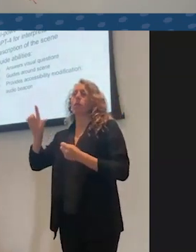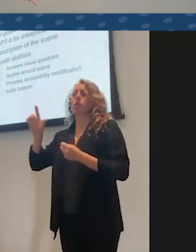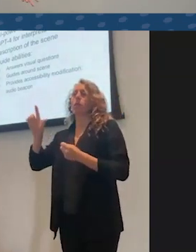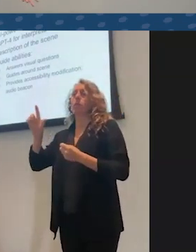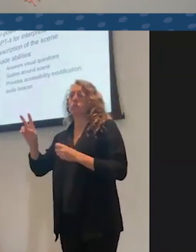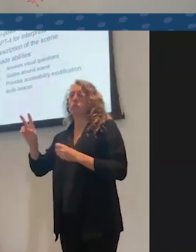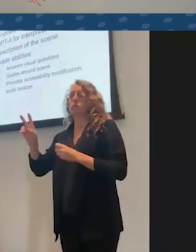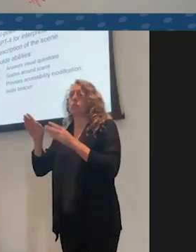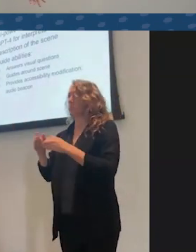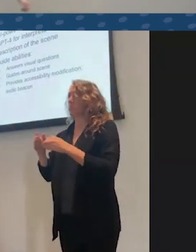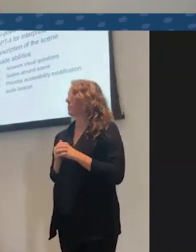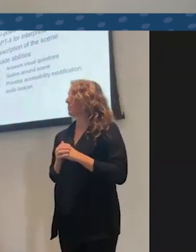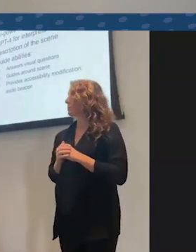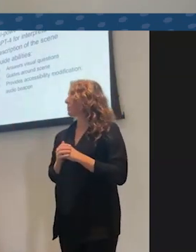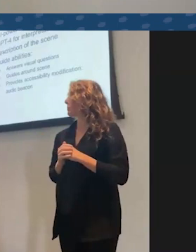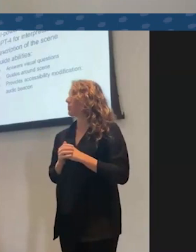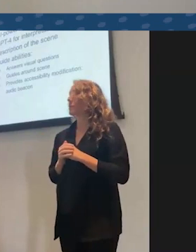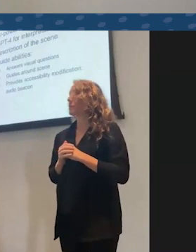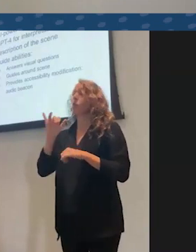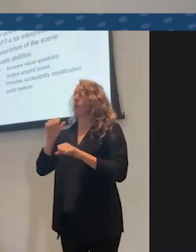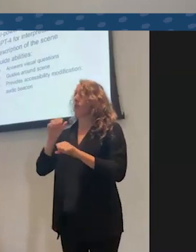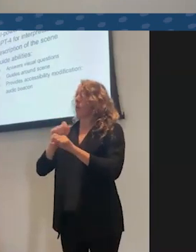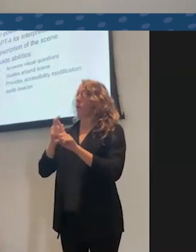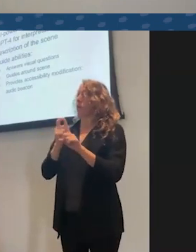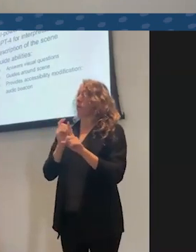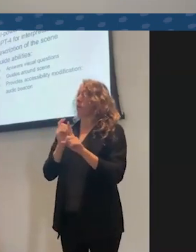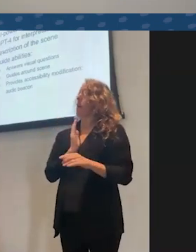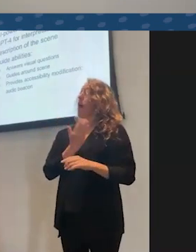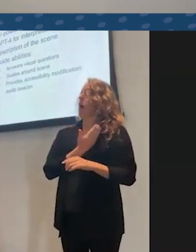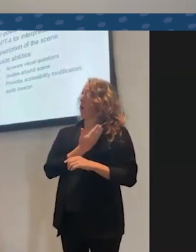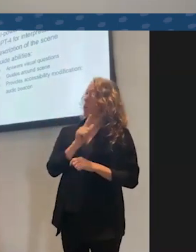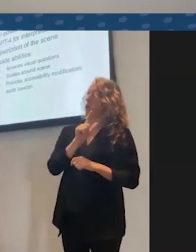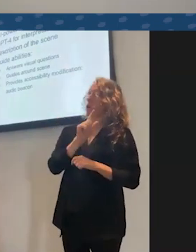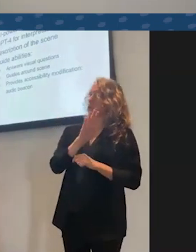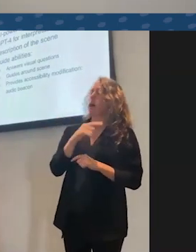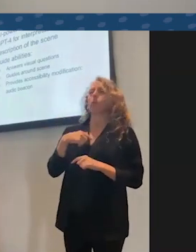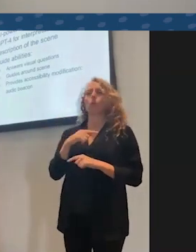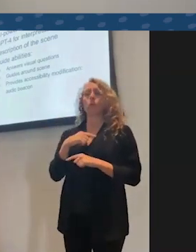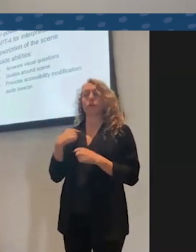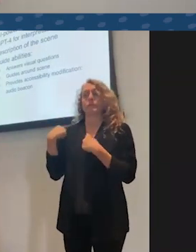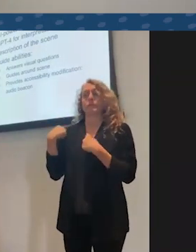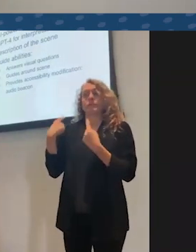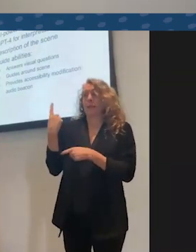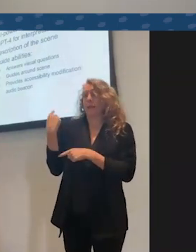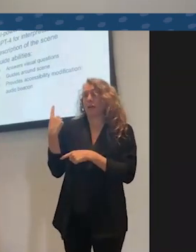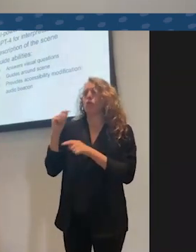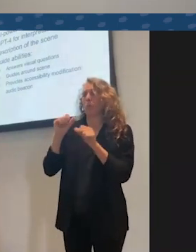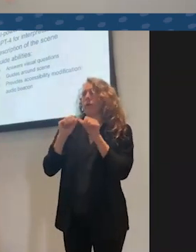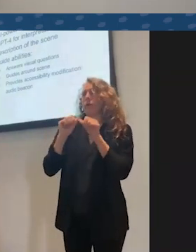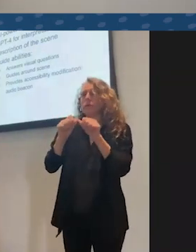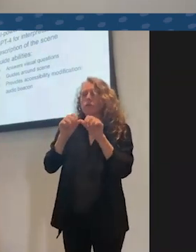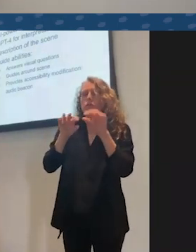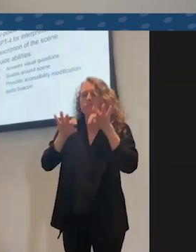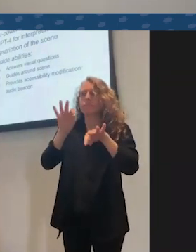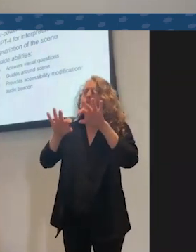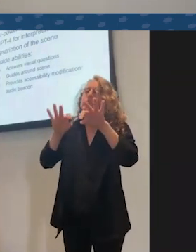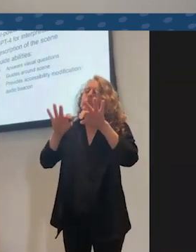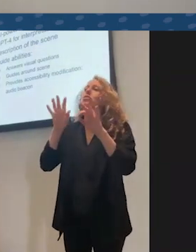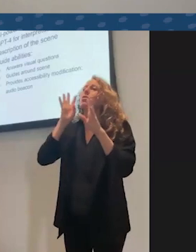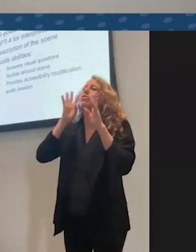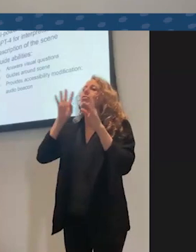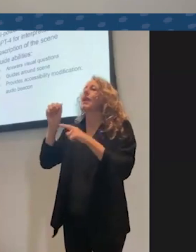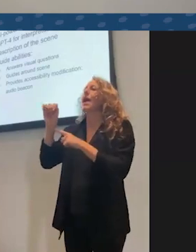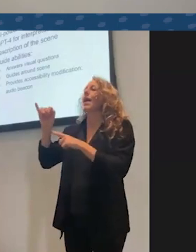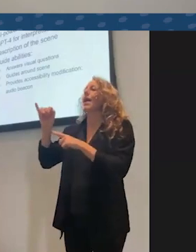Well, that work came from our lab, and we've continued it by instead creating an AI-powered version of this guide